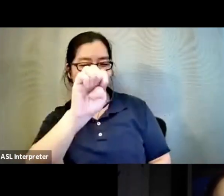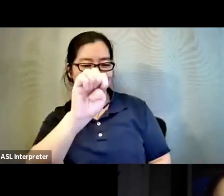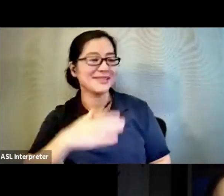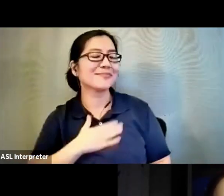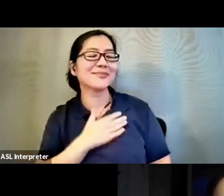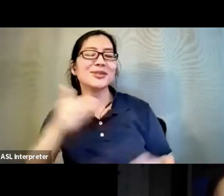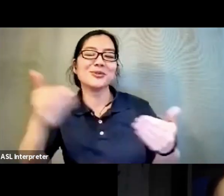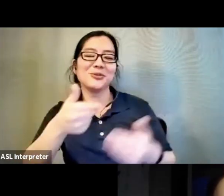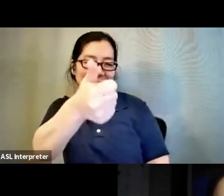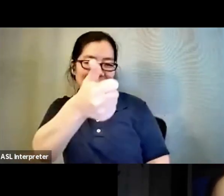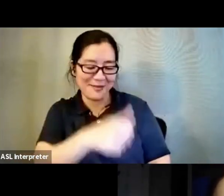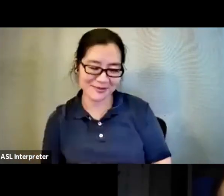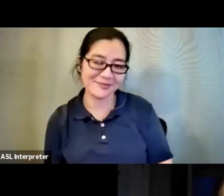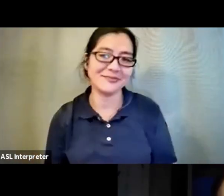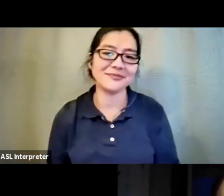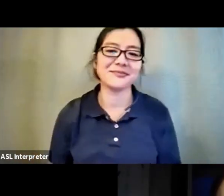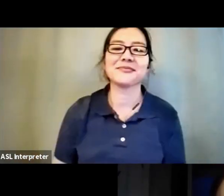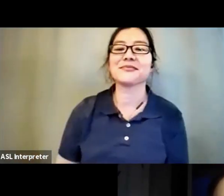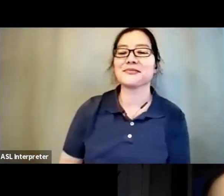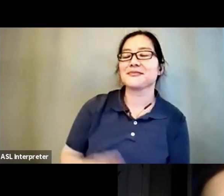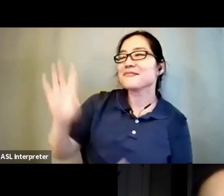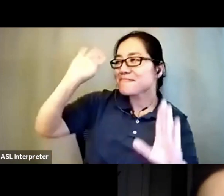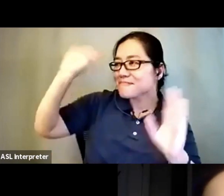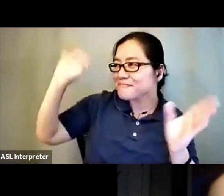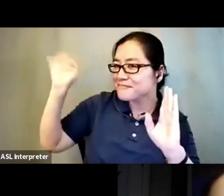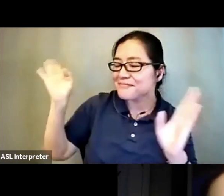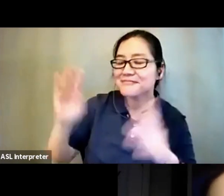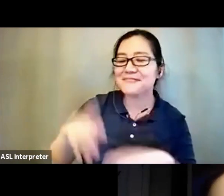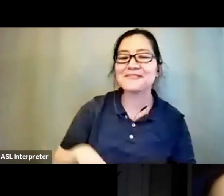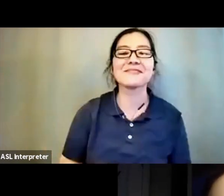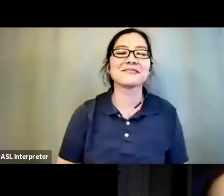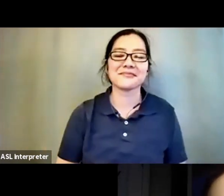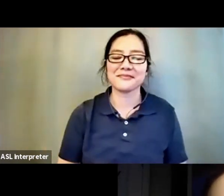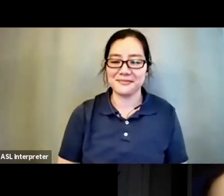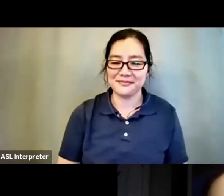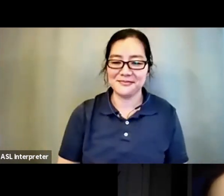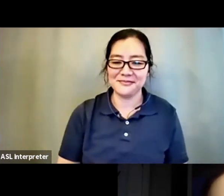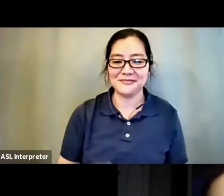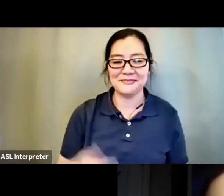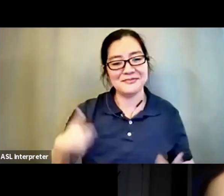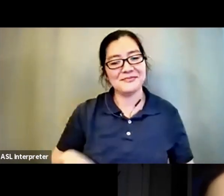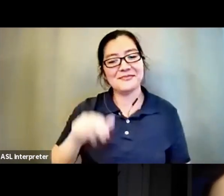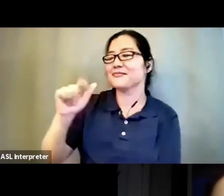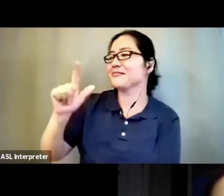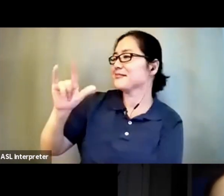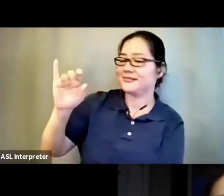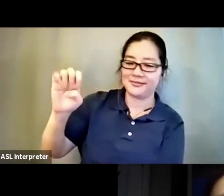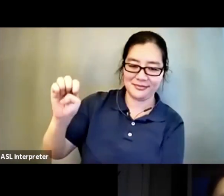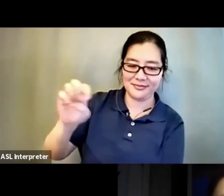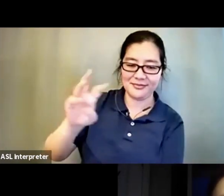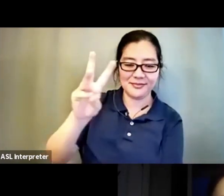yourself? Hey, everybody. My name is Alice Wong. I